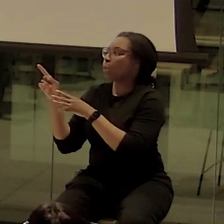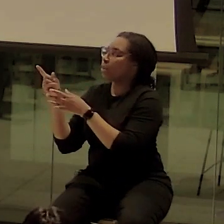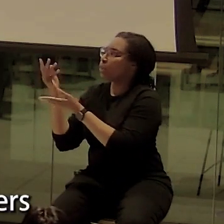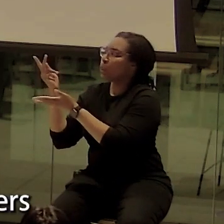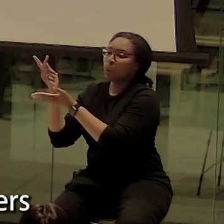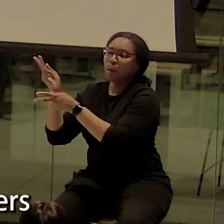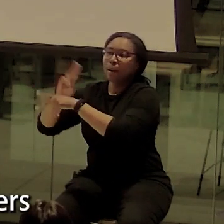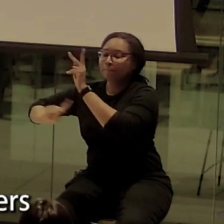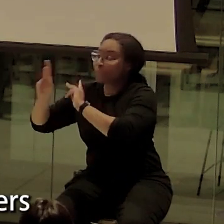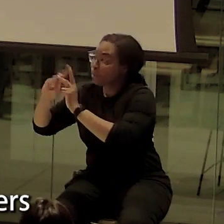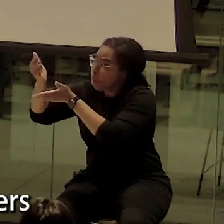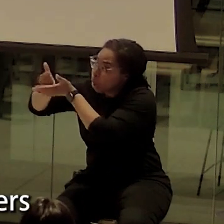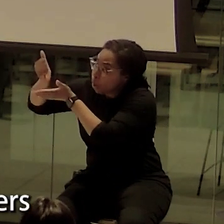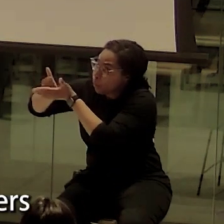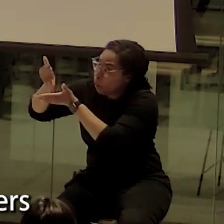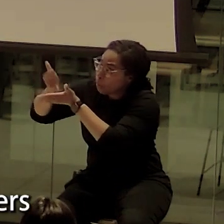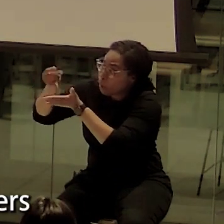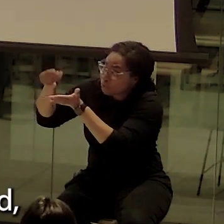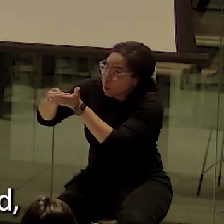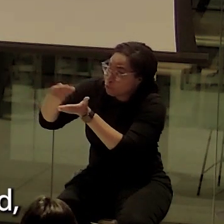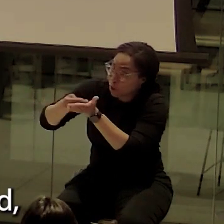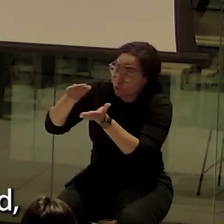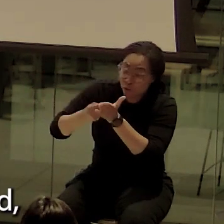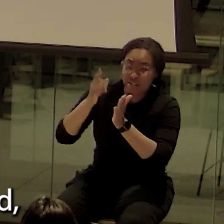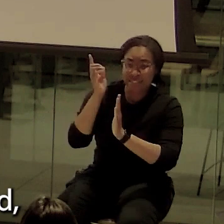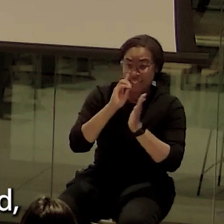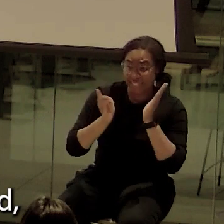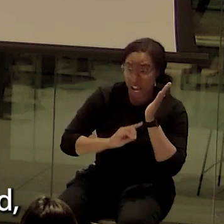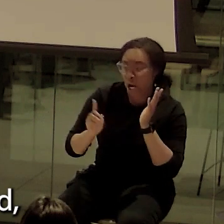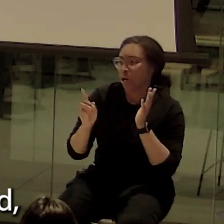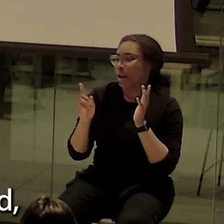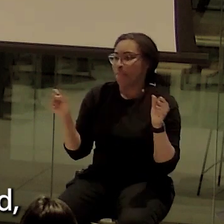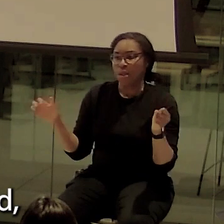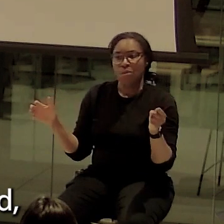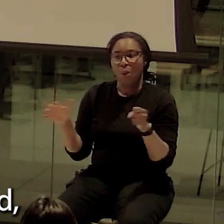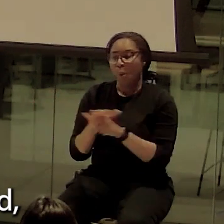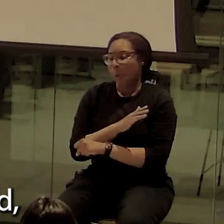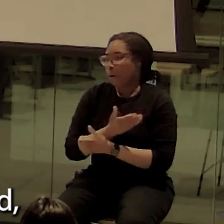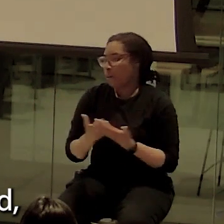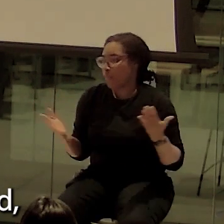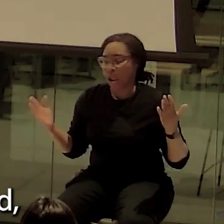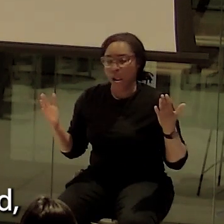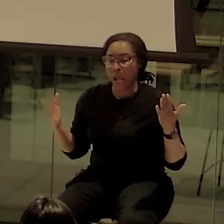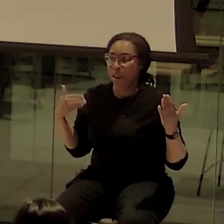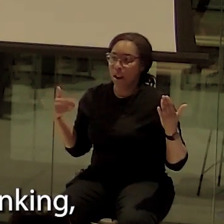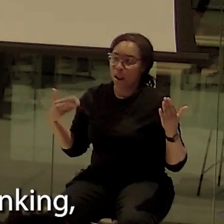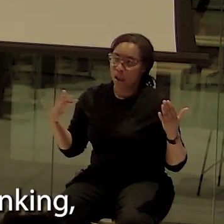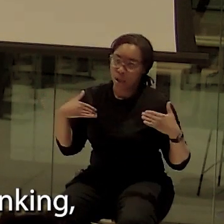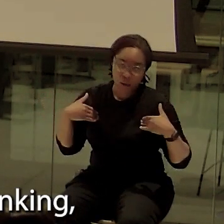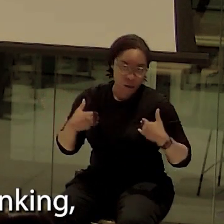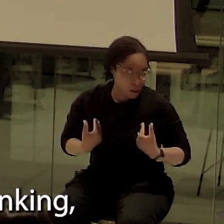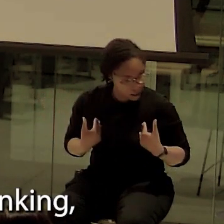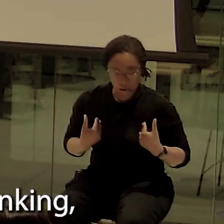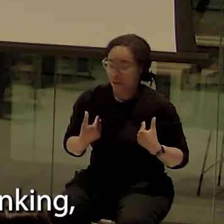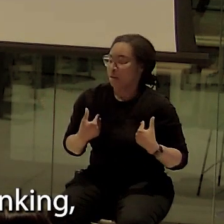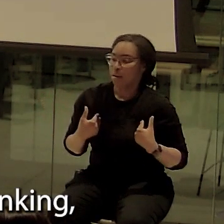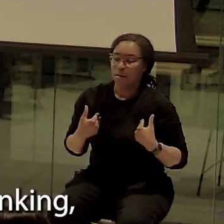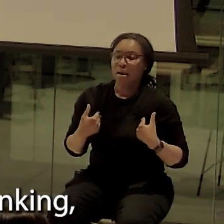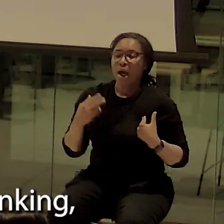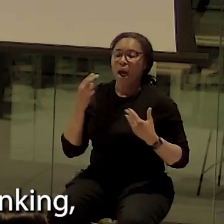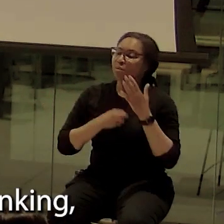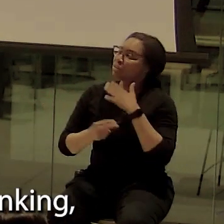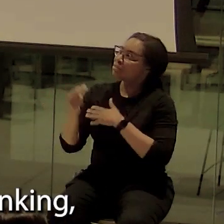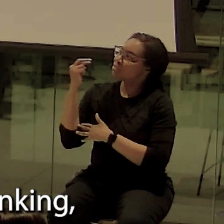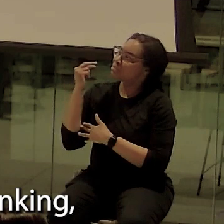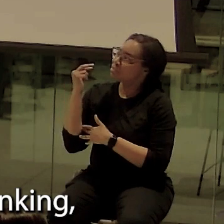the branding, and I worked with designers, and did the whole thing, and then I was really tired, and I planned out the first year, and I was like, I remember thinking,